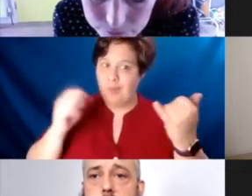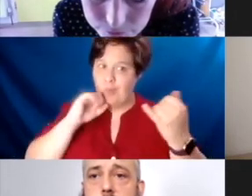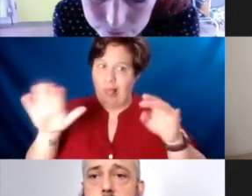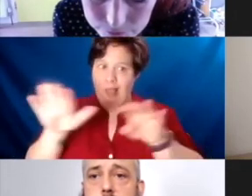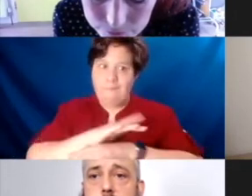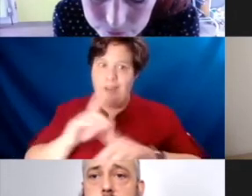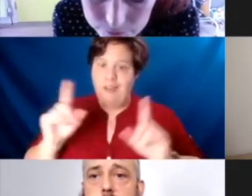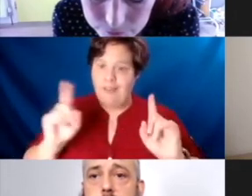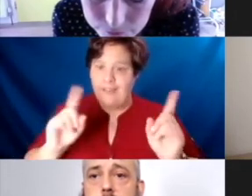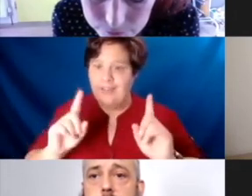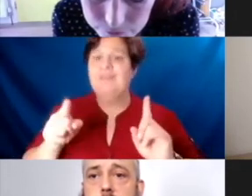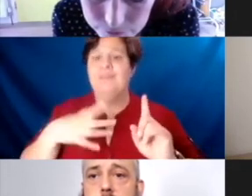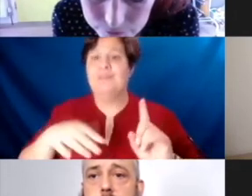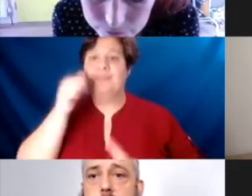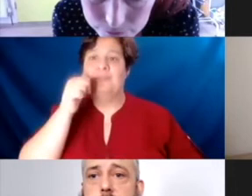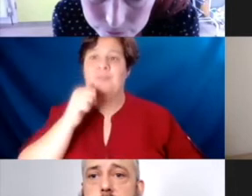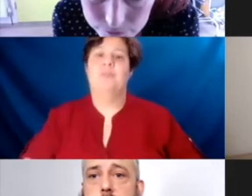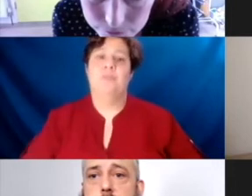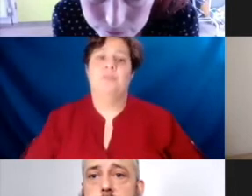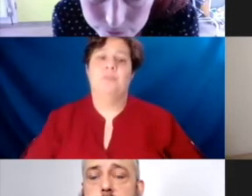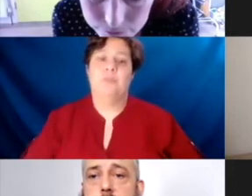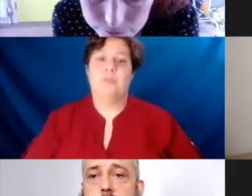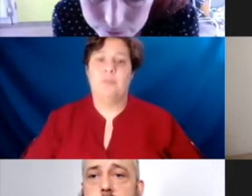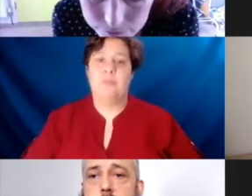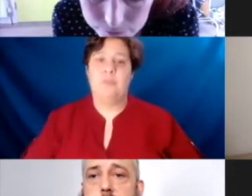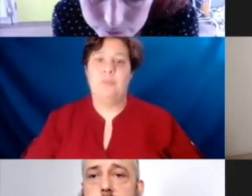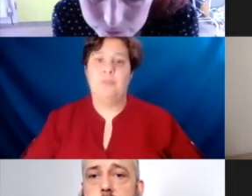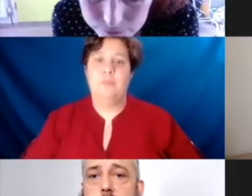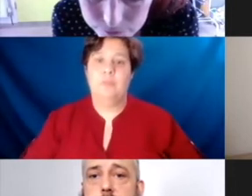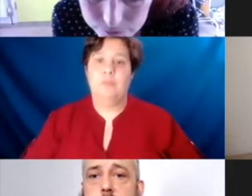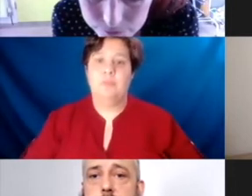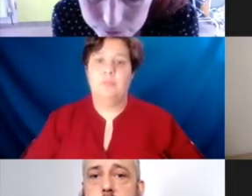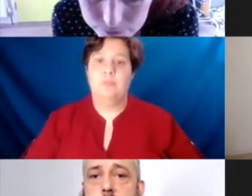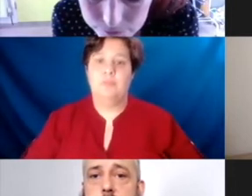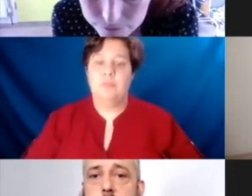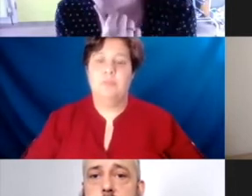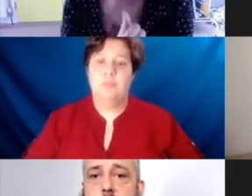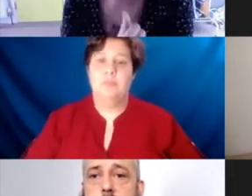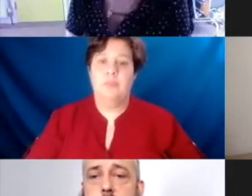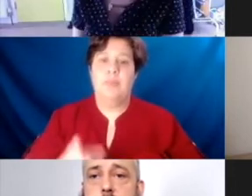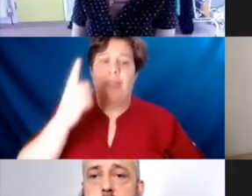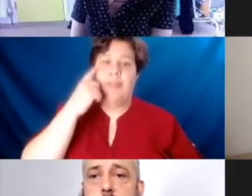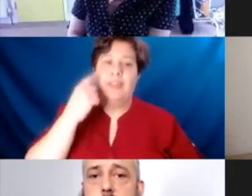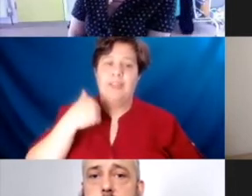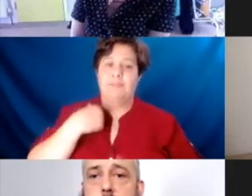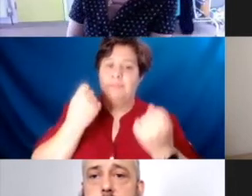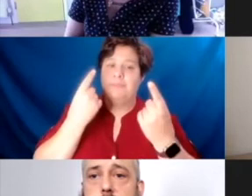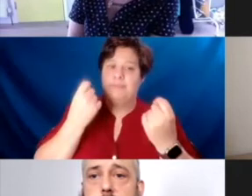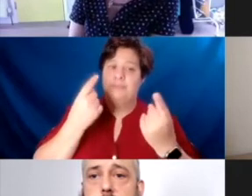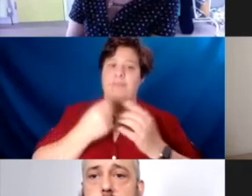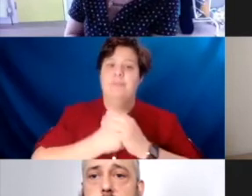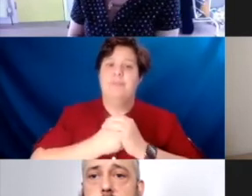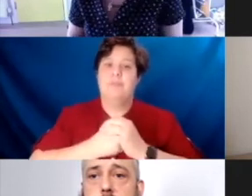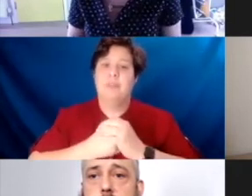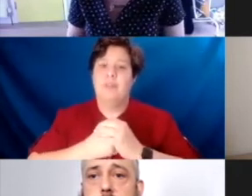stuff, that kind of thing. I don't know how to ask the question. Sorry. No, I think I understand.